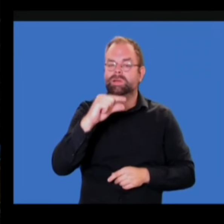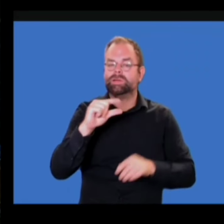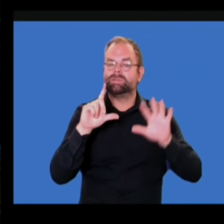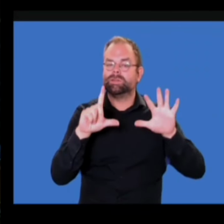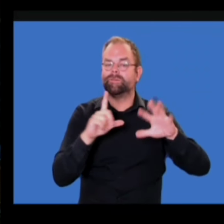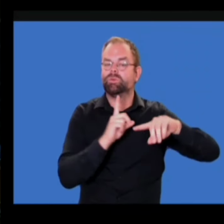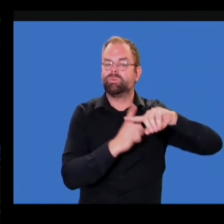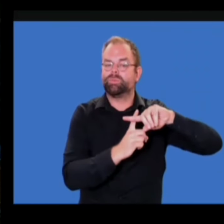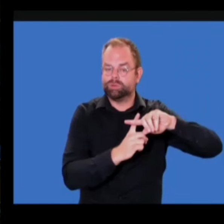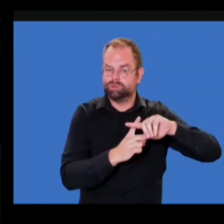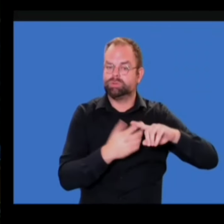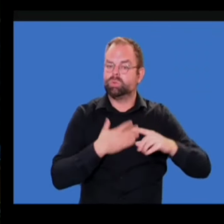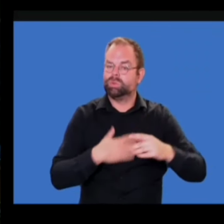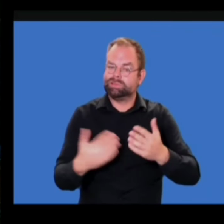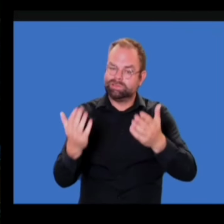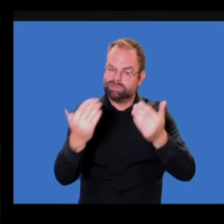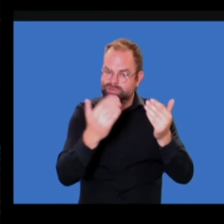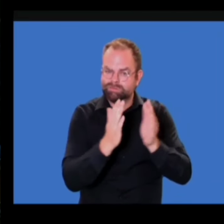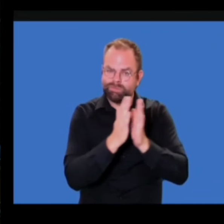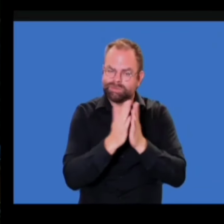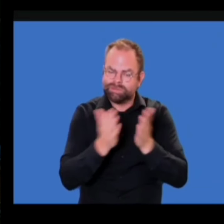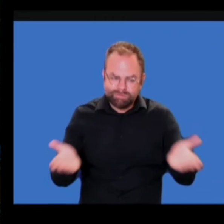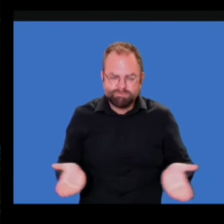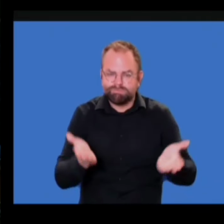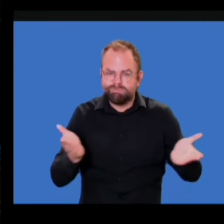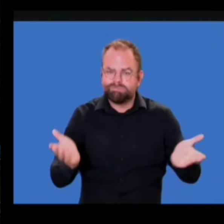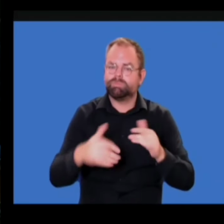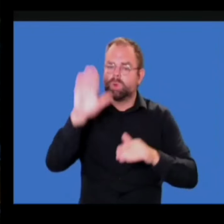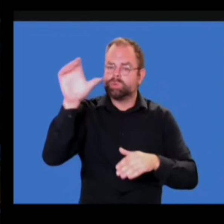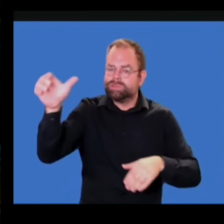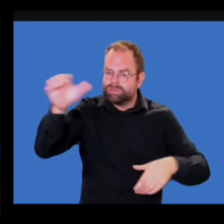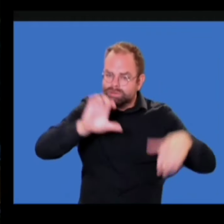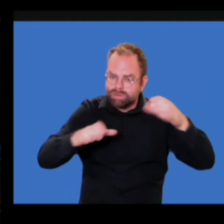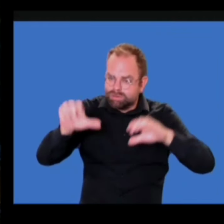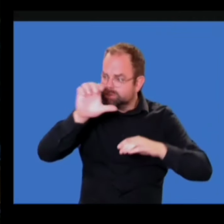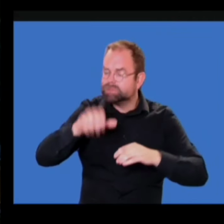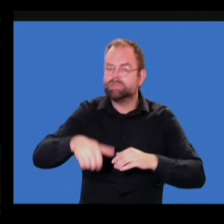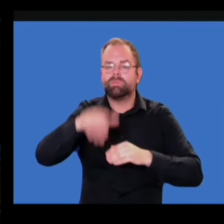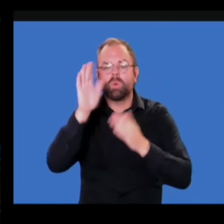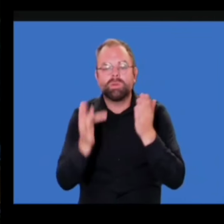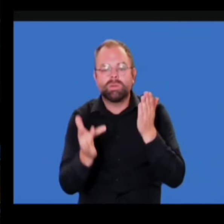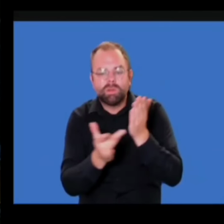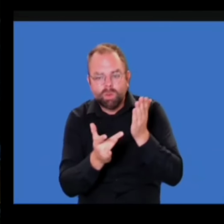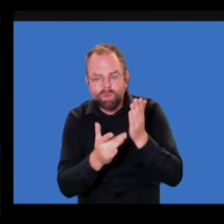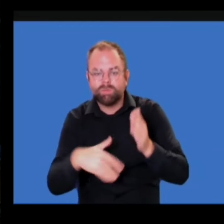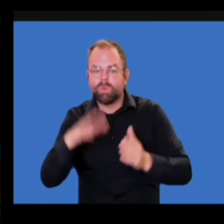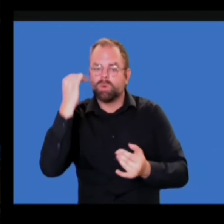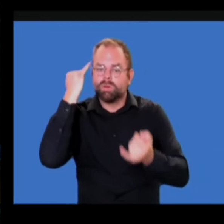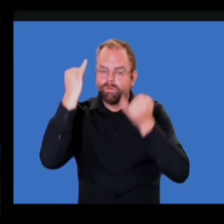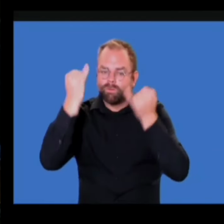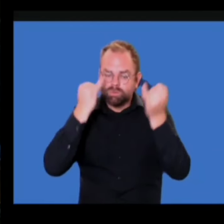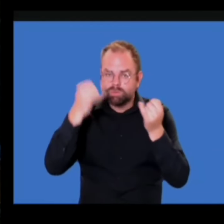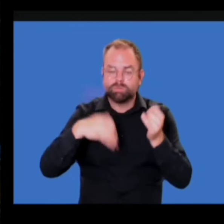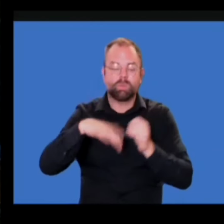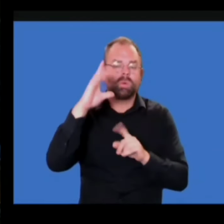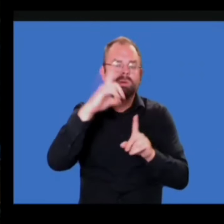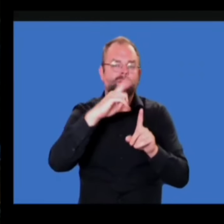for development, but also poses challenges, particularly for countries with